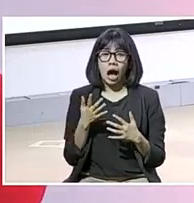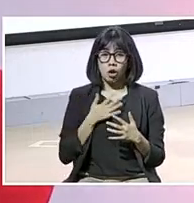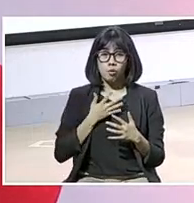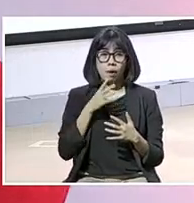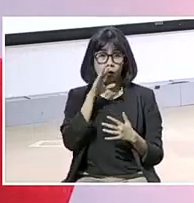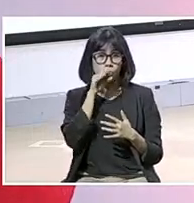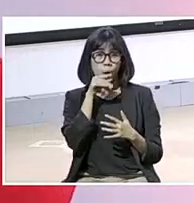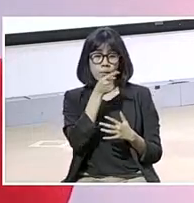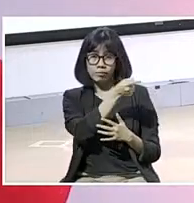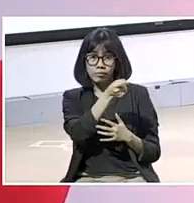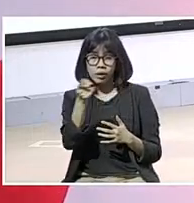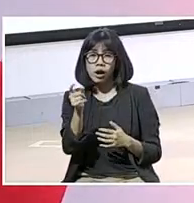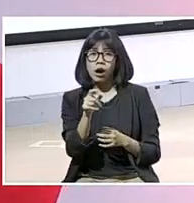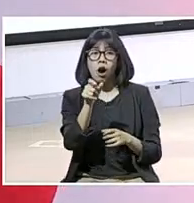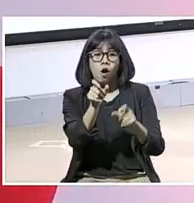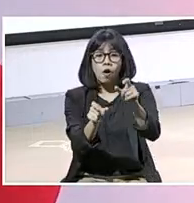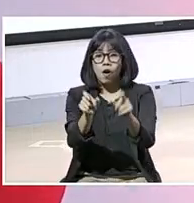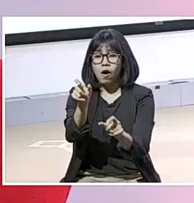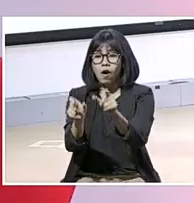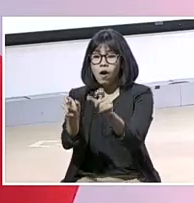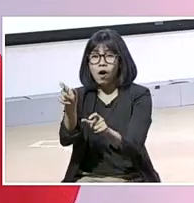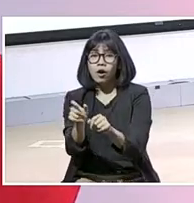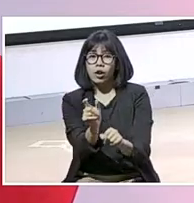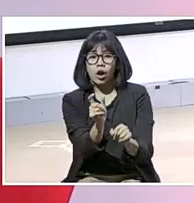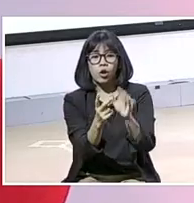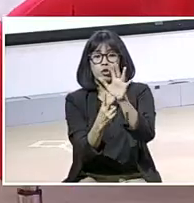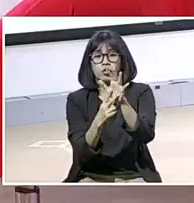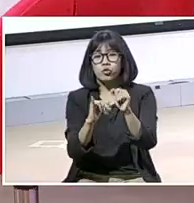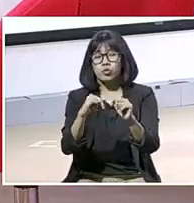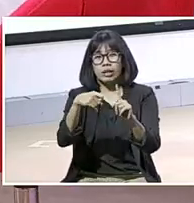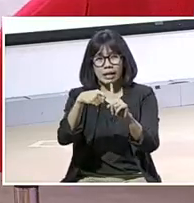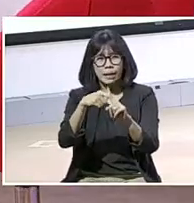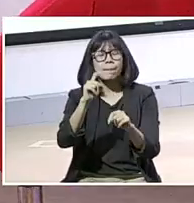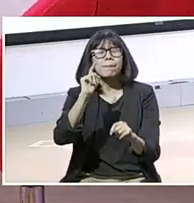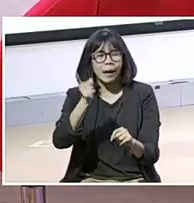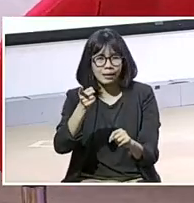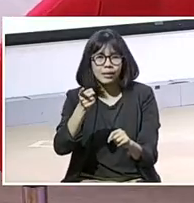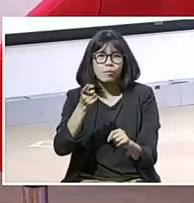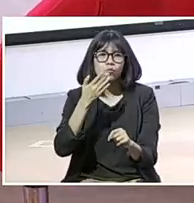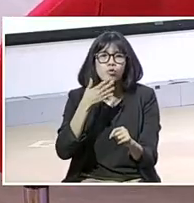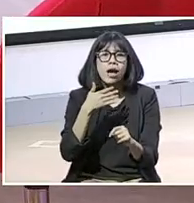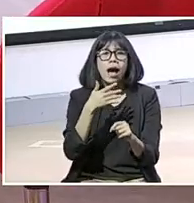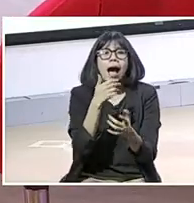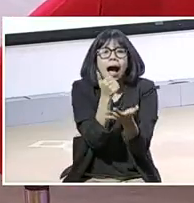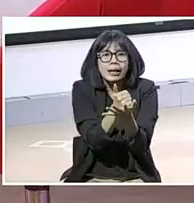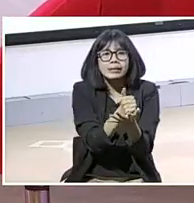you need people. First off, you need allies, people who